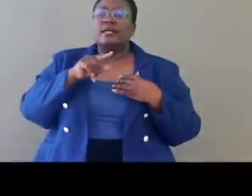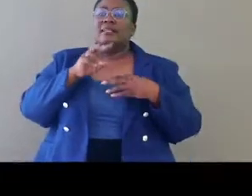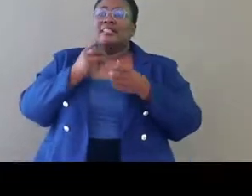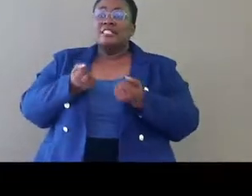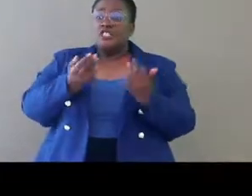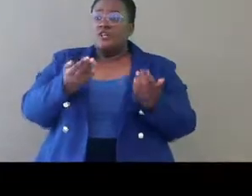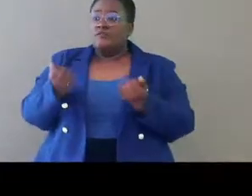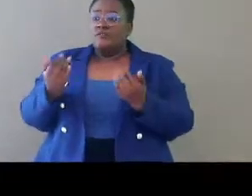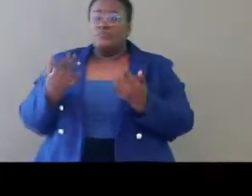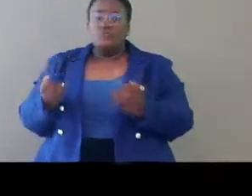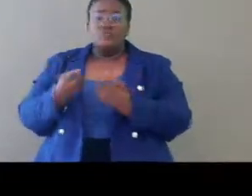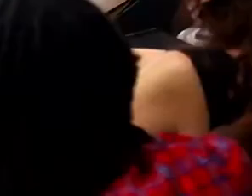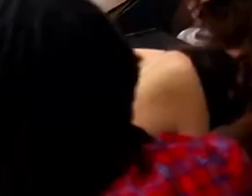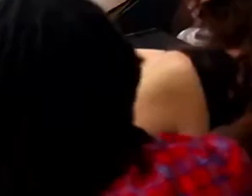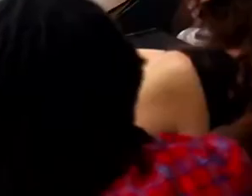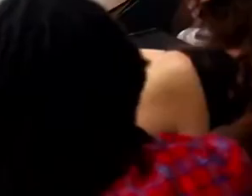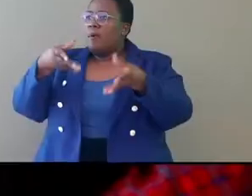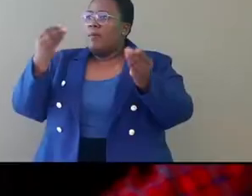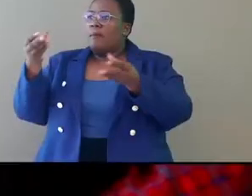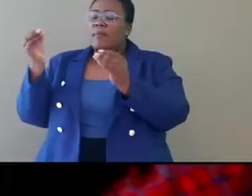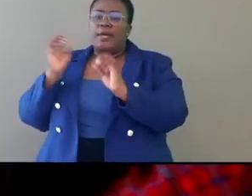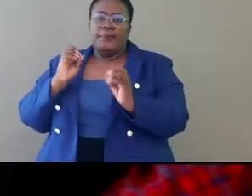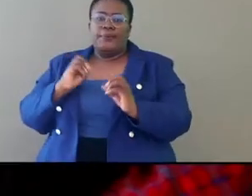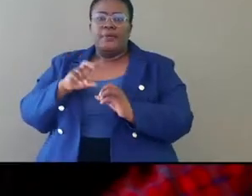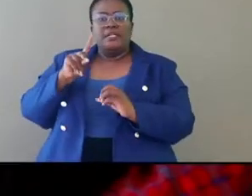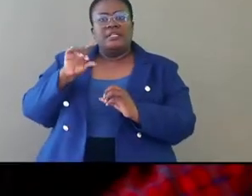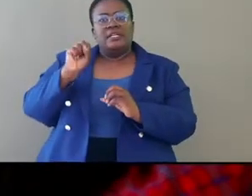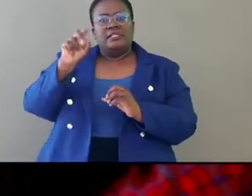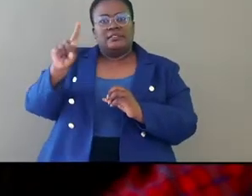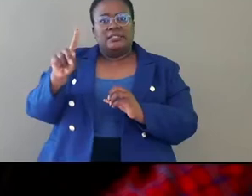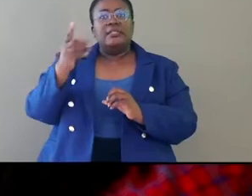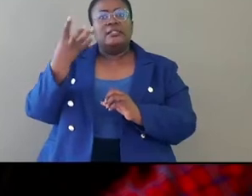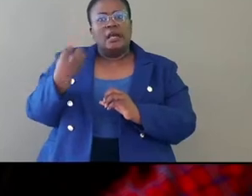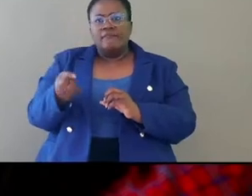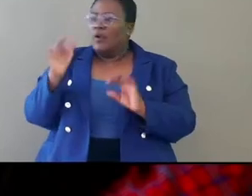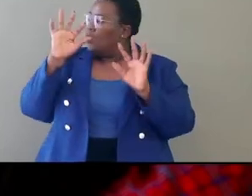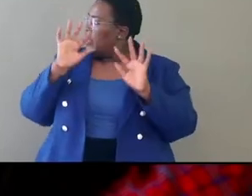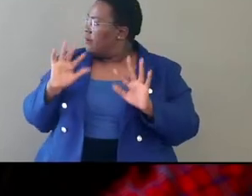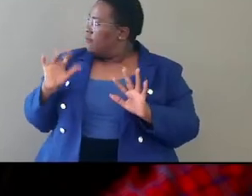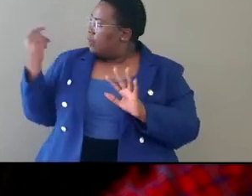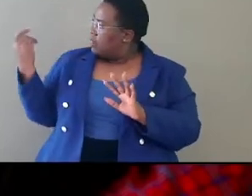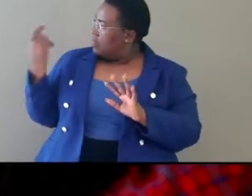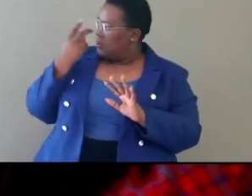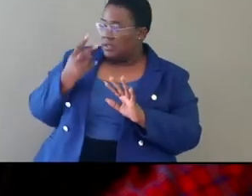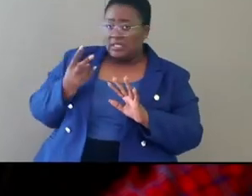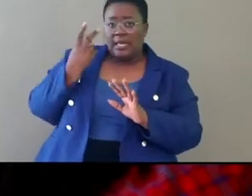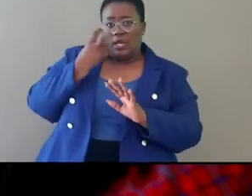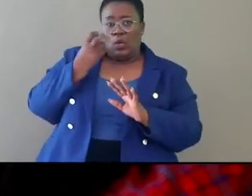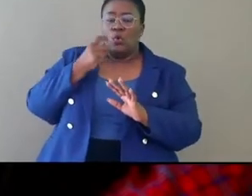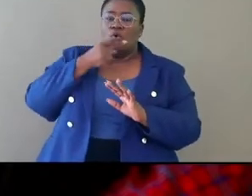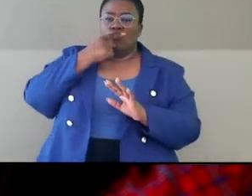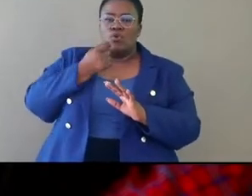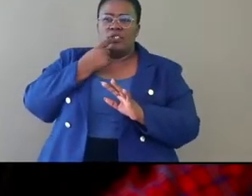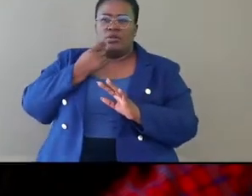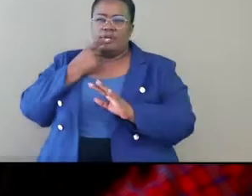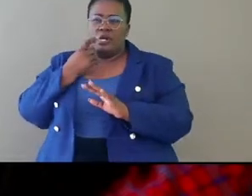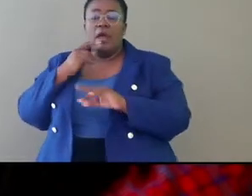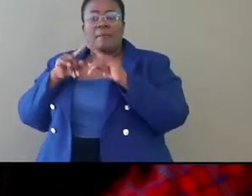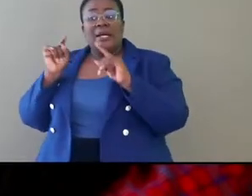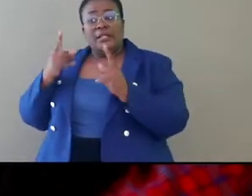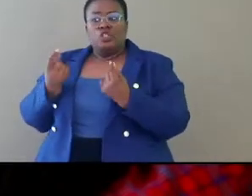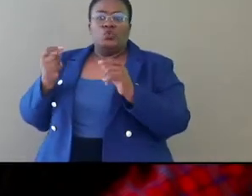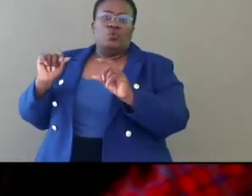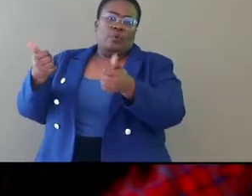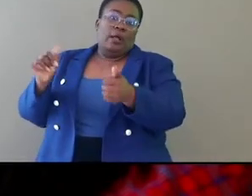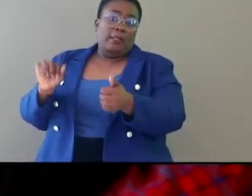service delivery so with DSD here's our wonderful table you can see that DSD it looks very red but DSD is actually doing